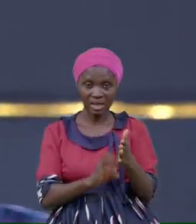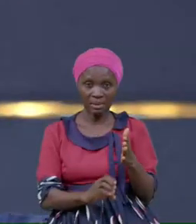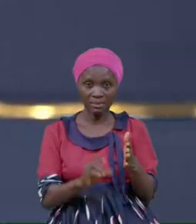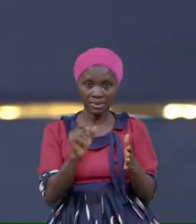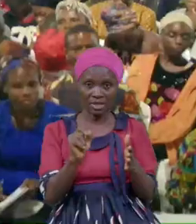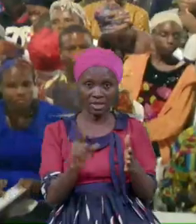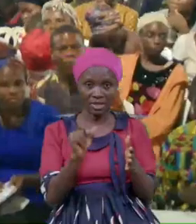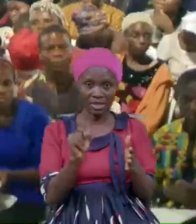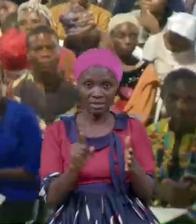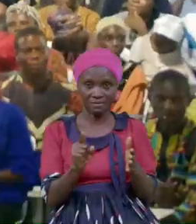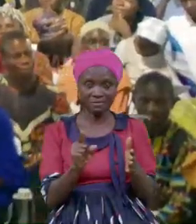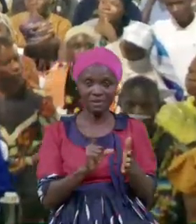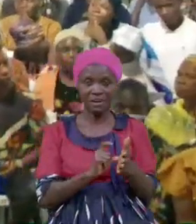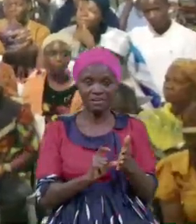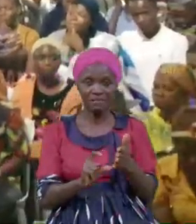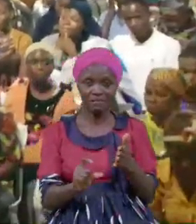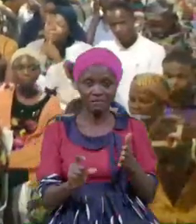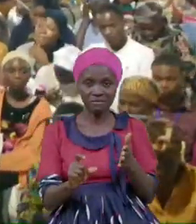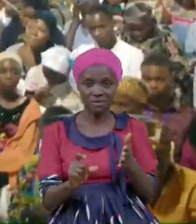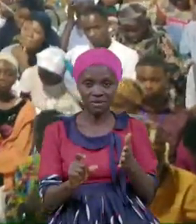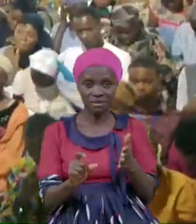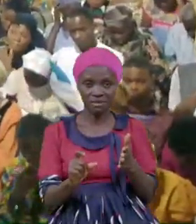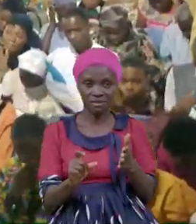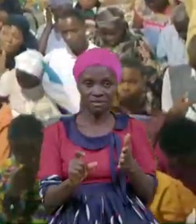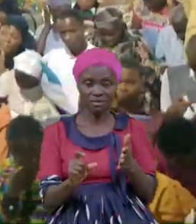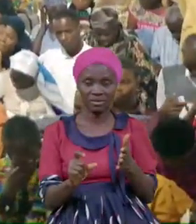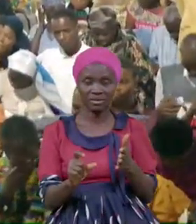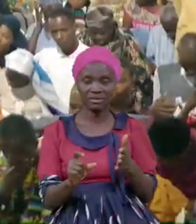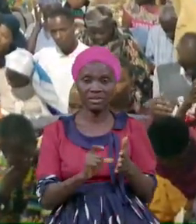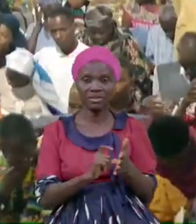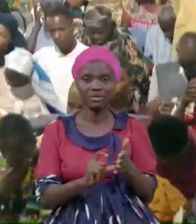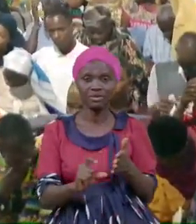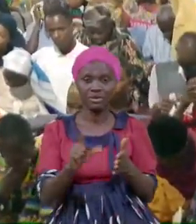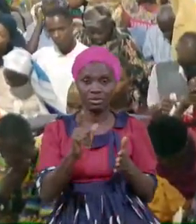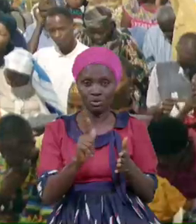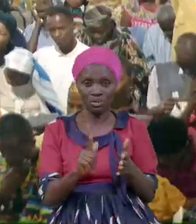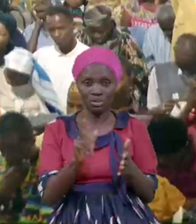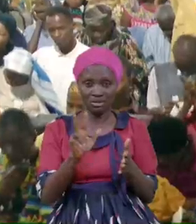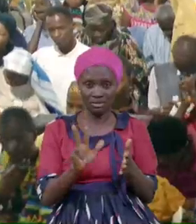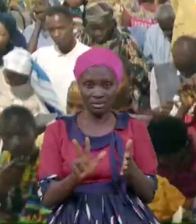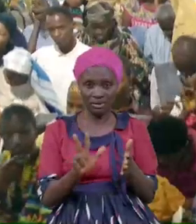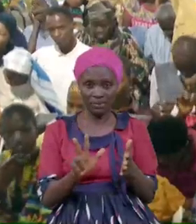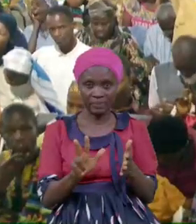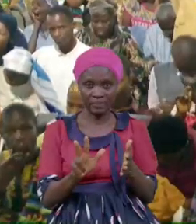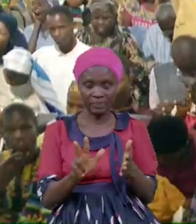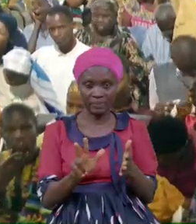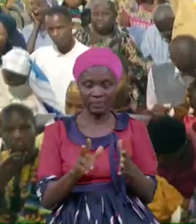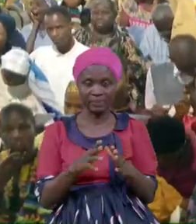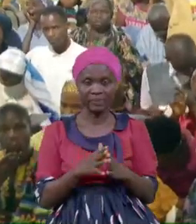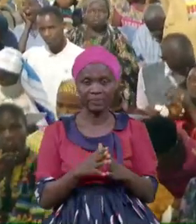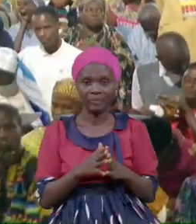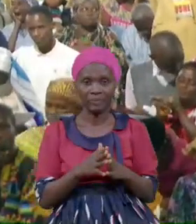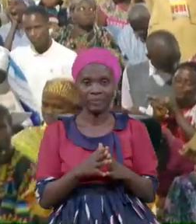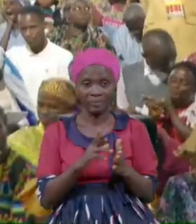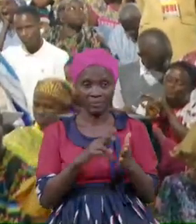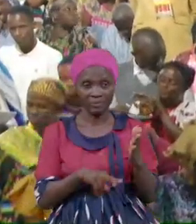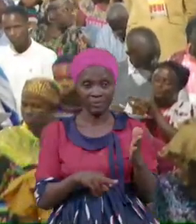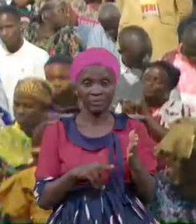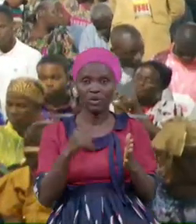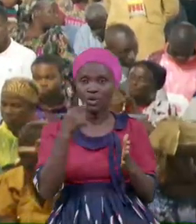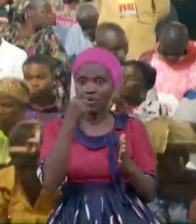chapter 11. We're looking at verse 23. Who, when he